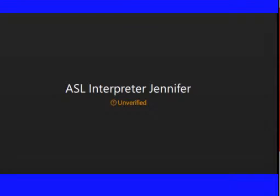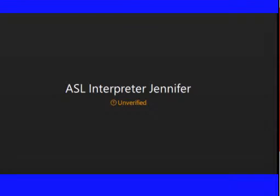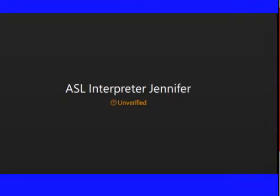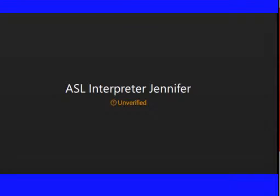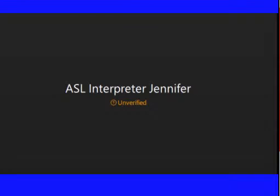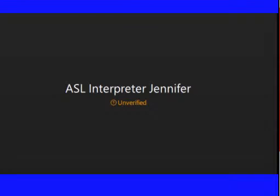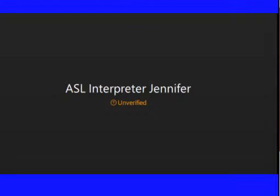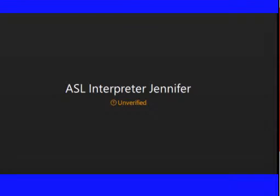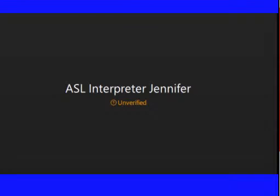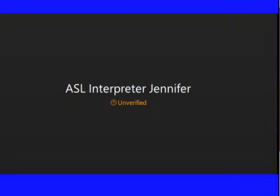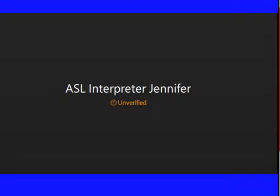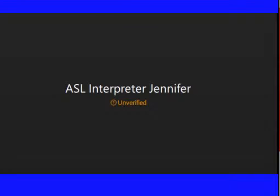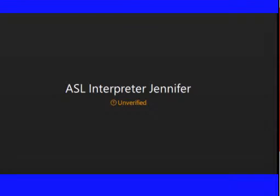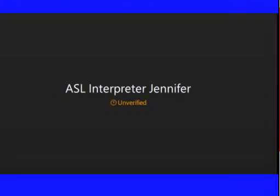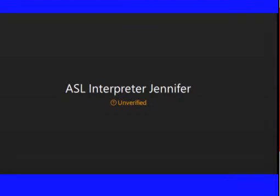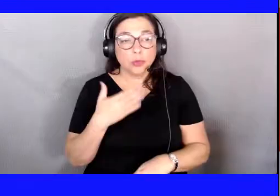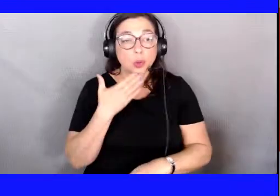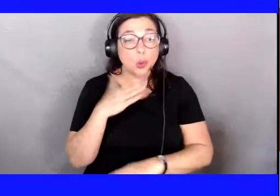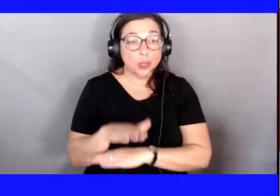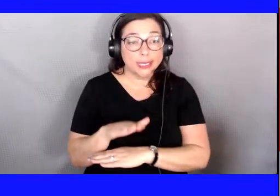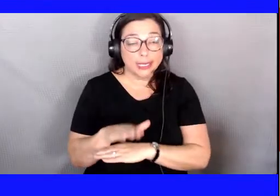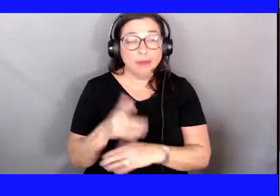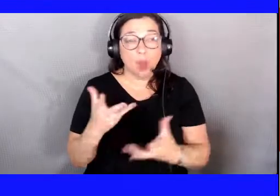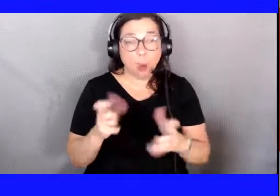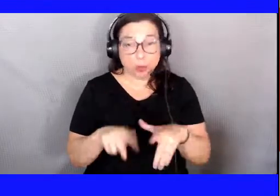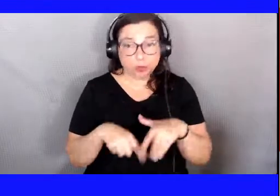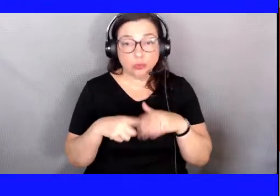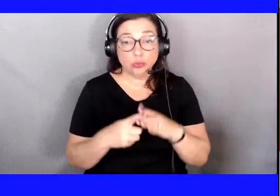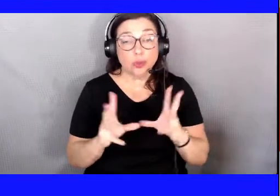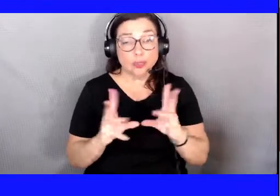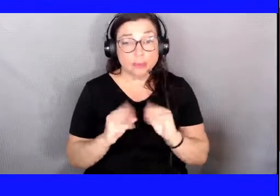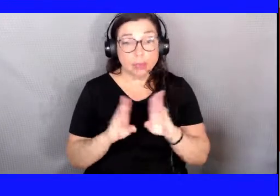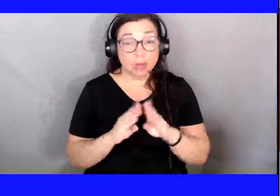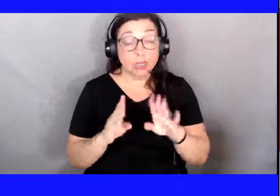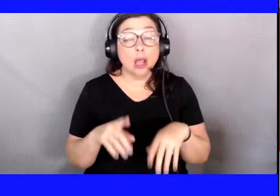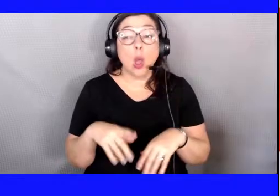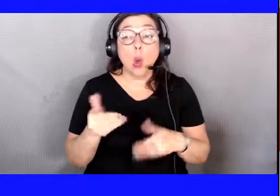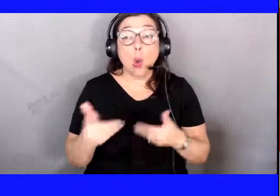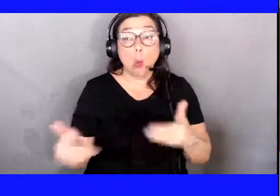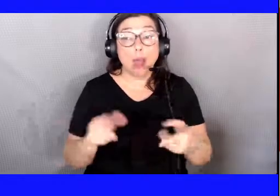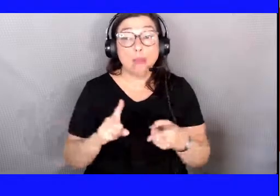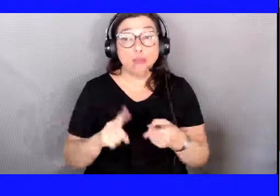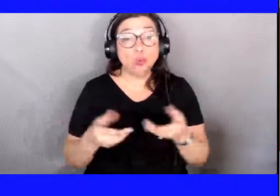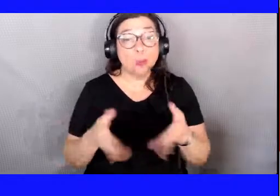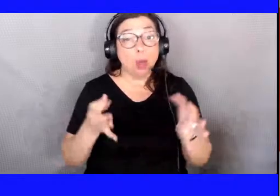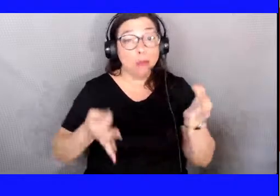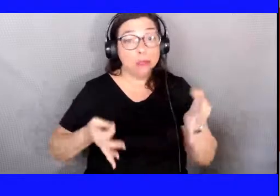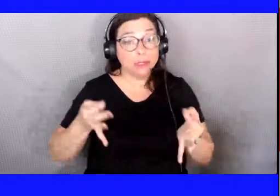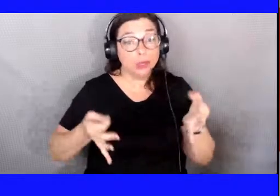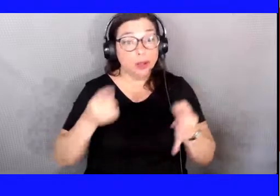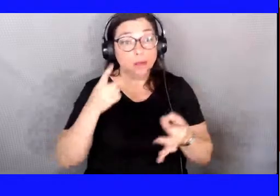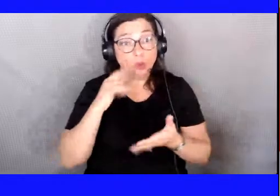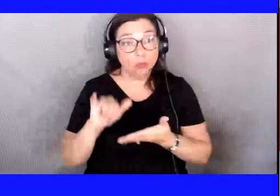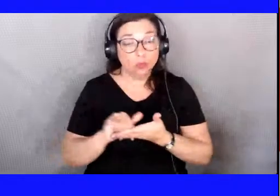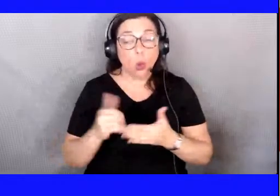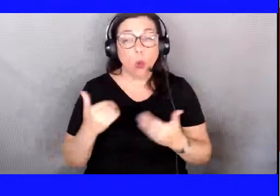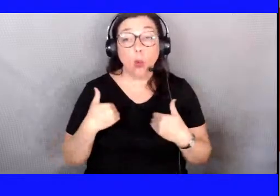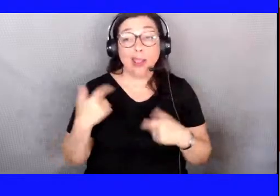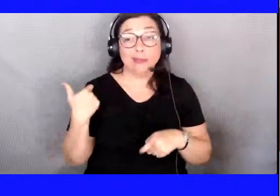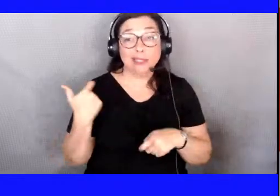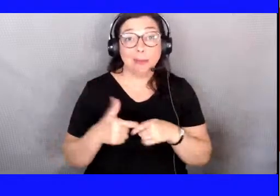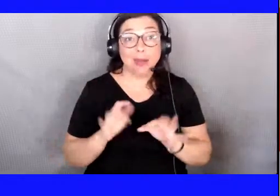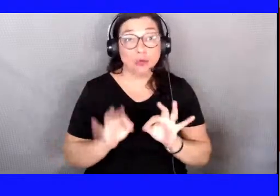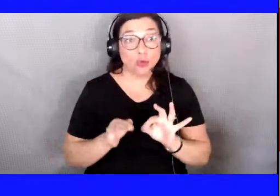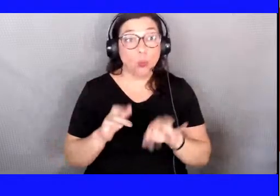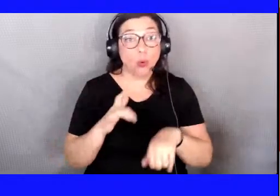This meeting to order. Welcome to the New York City Health and Hospitals public hearing. Please note we have Spanish interpretation